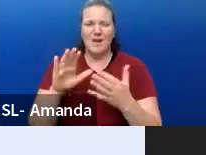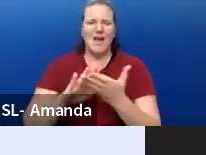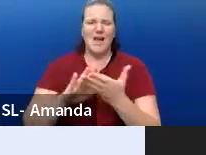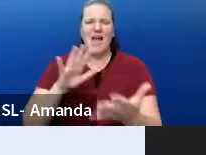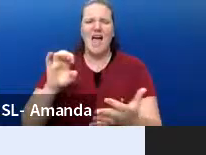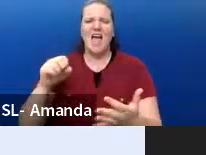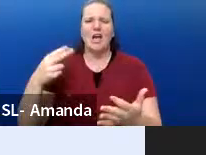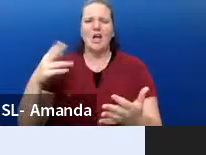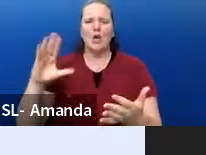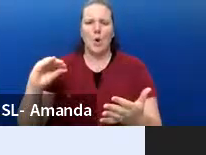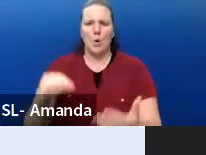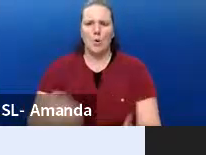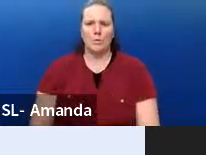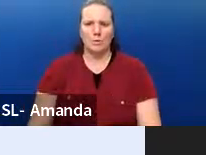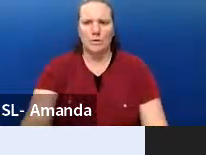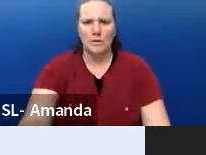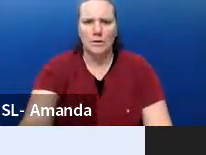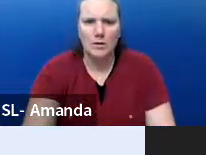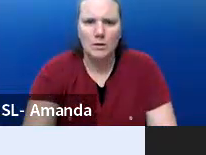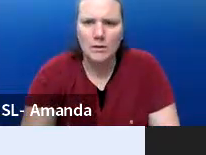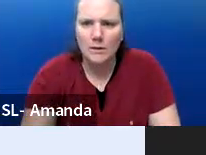echo.